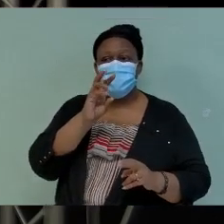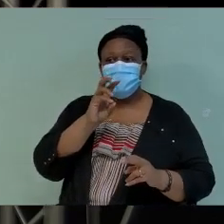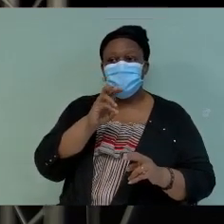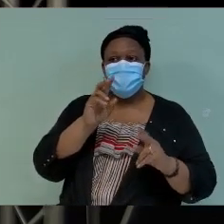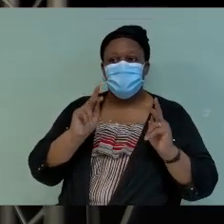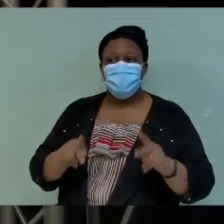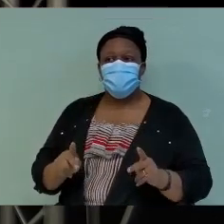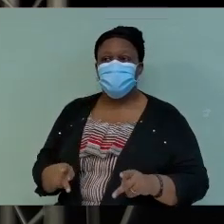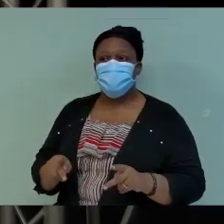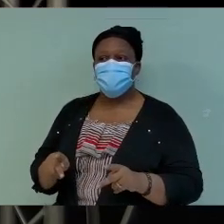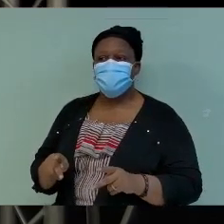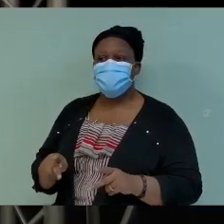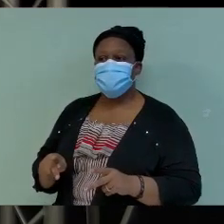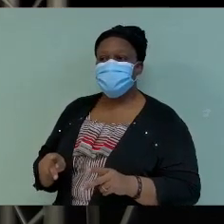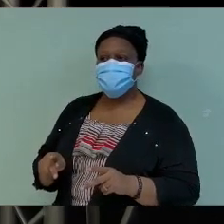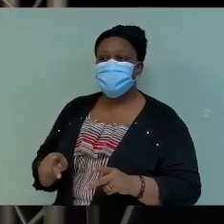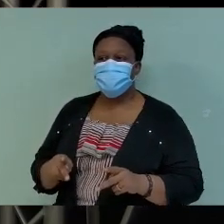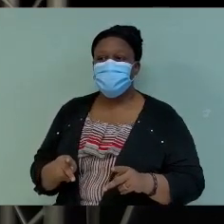calls.